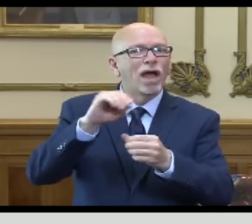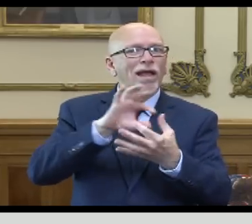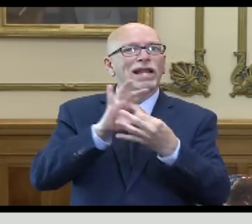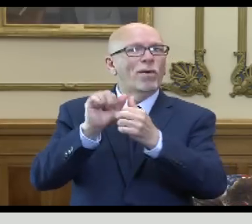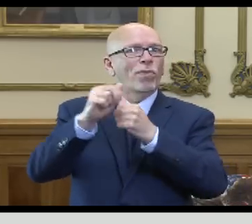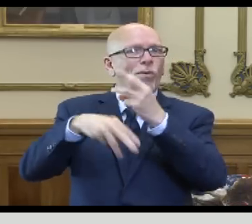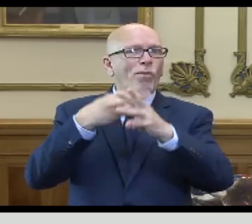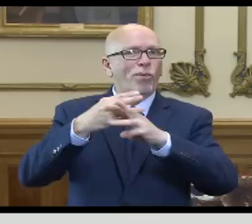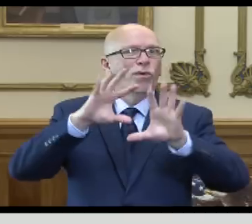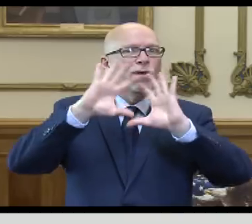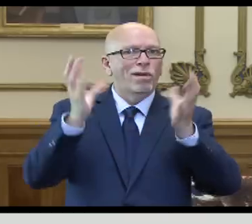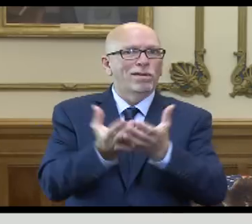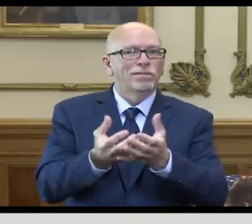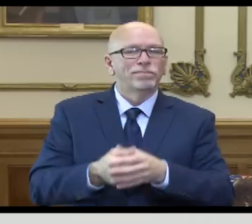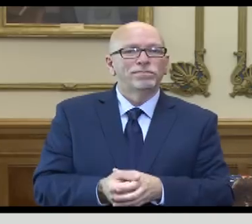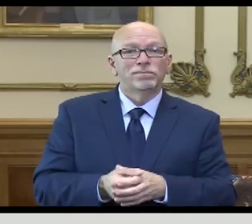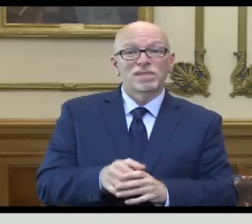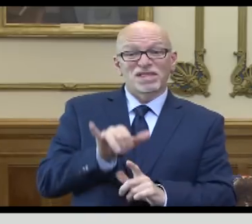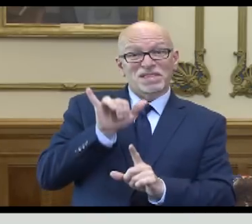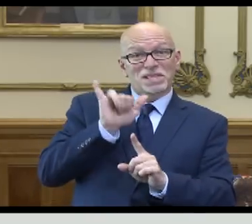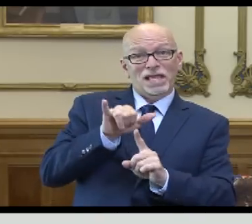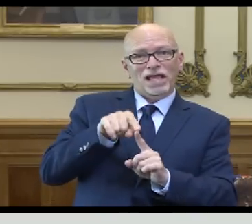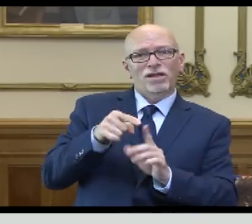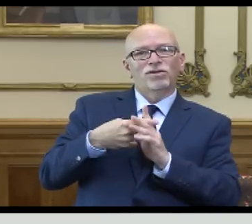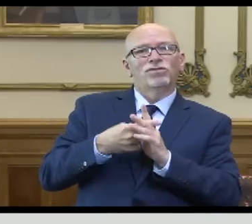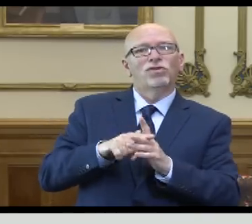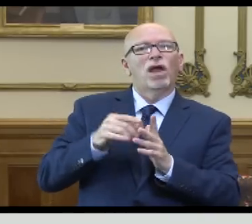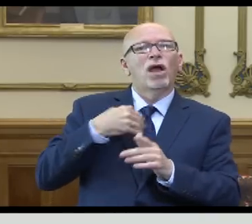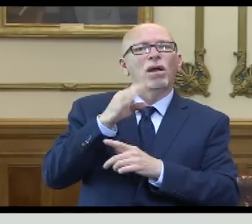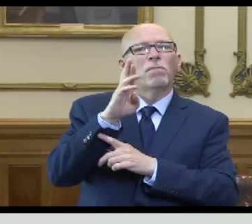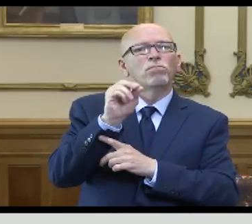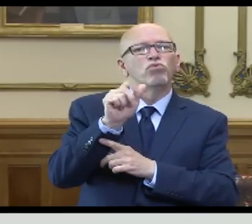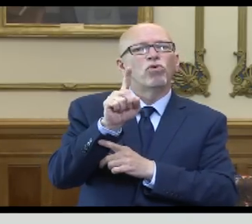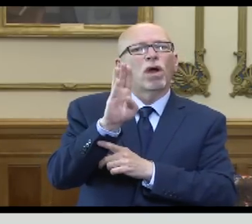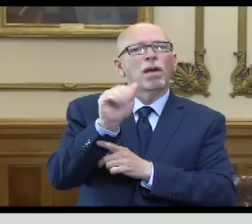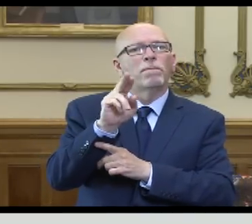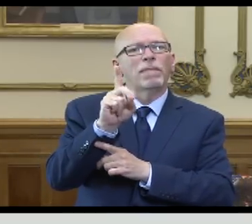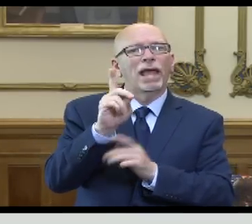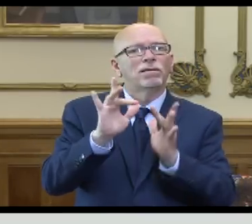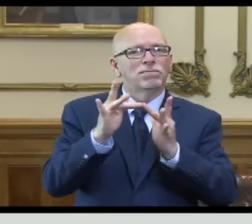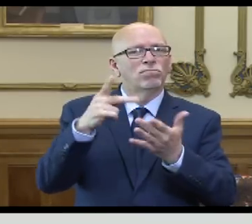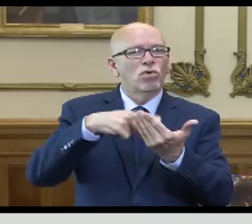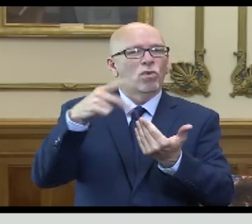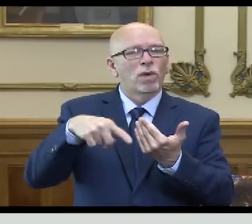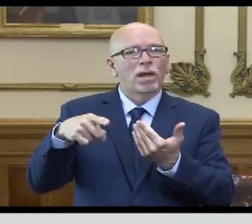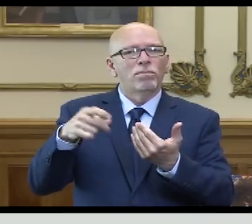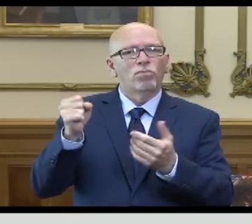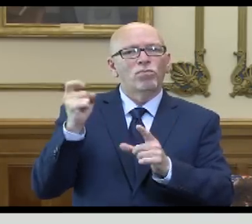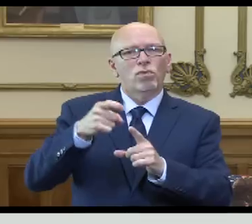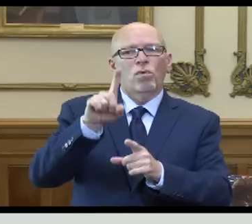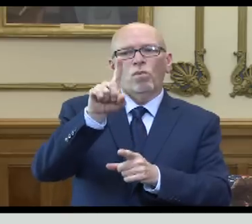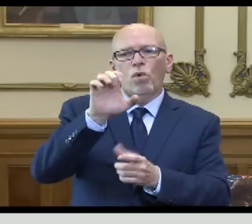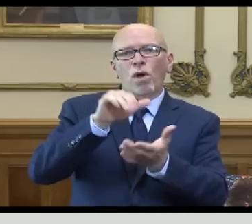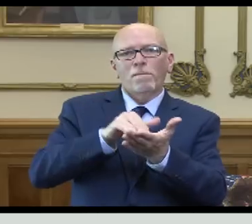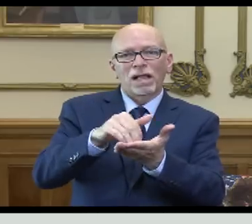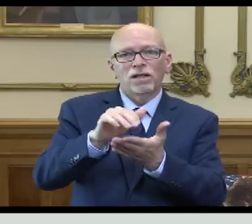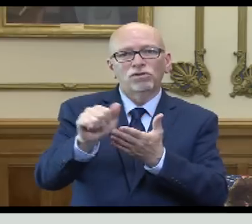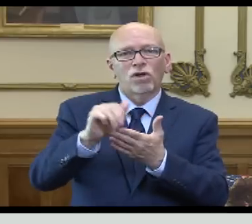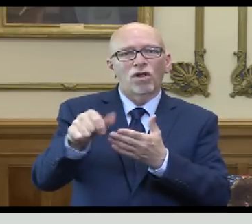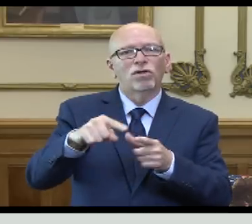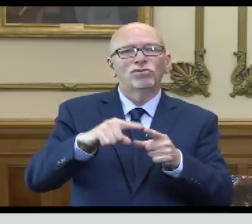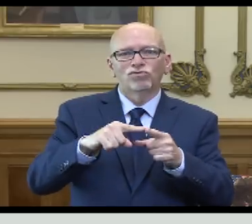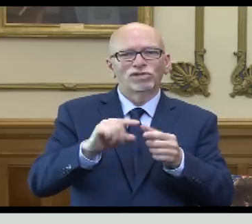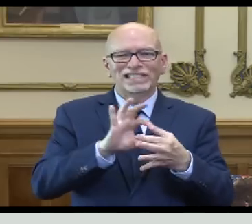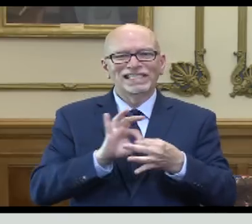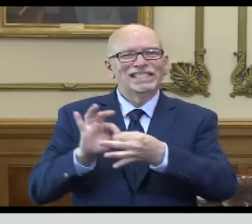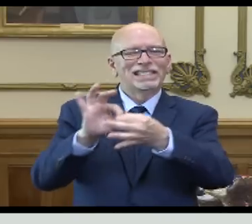world. From that stemmed our broadband program, which was awarded $100 million to bring